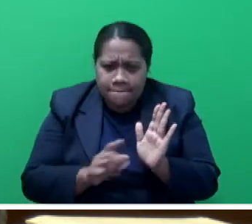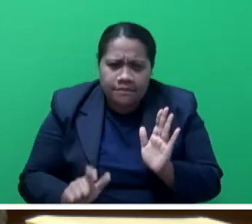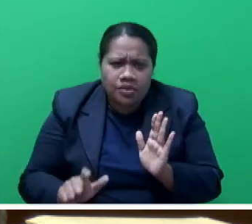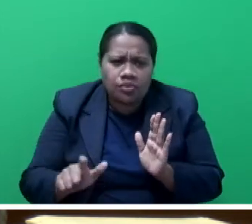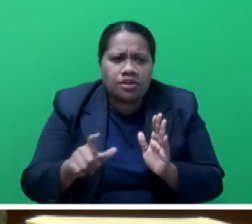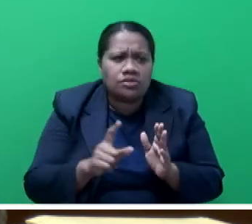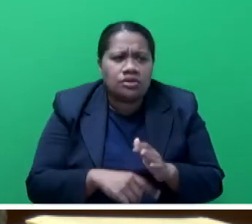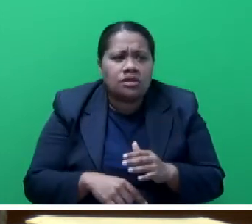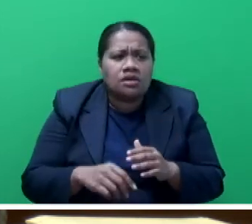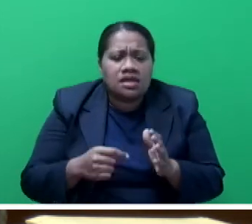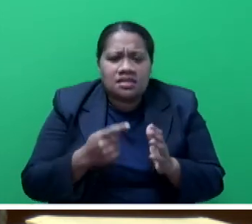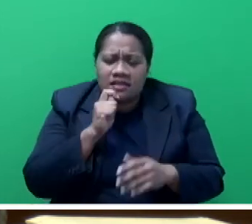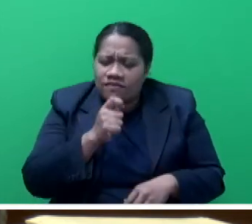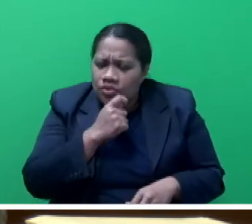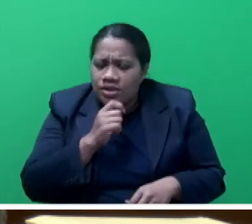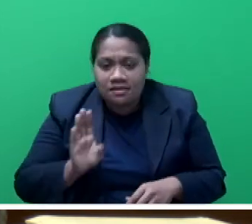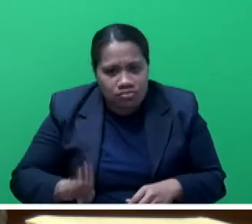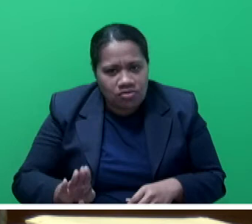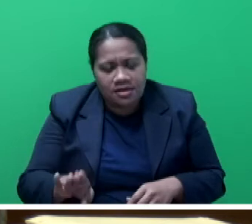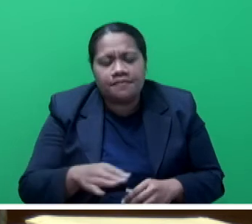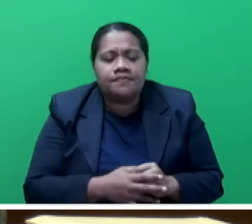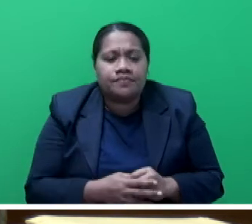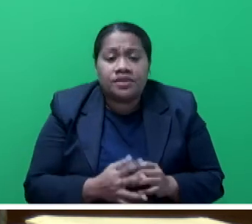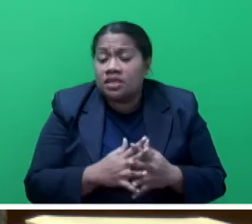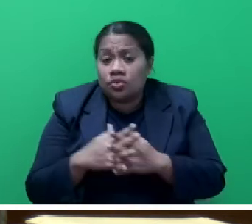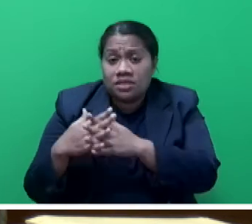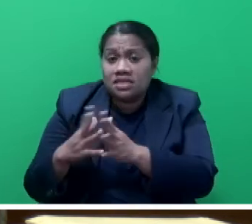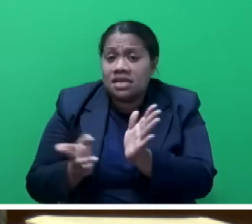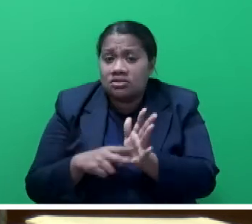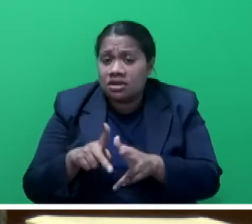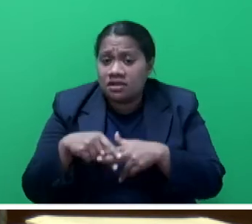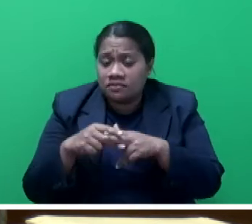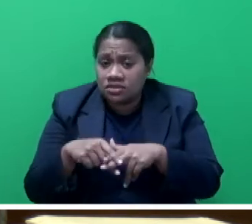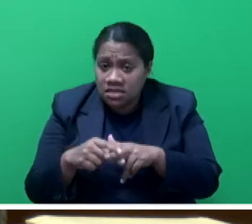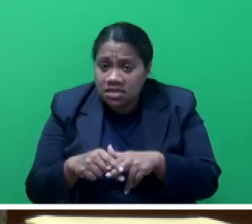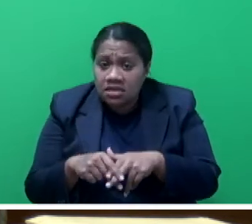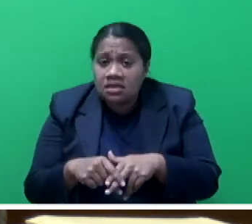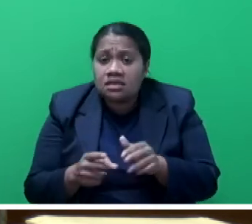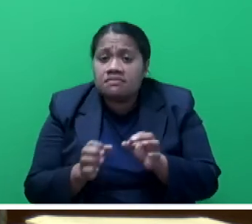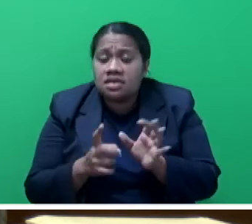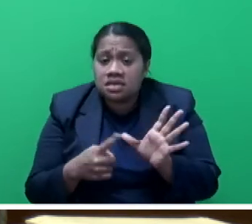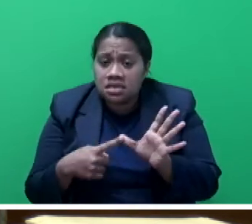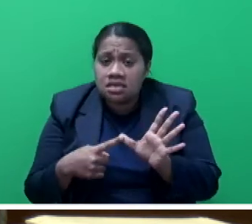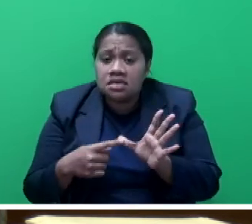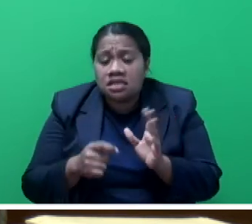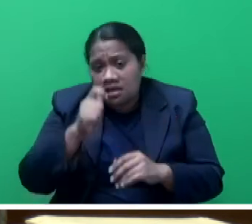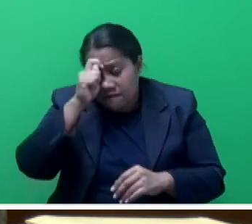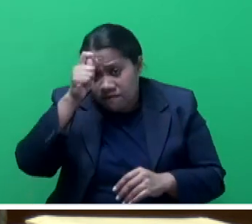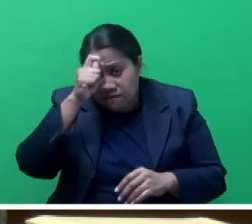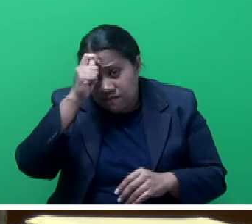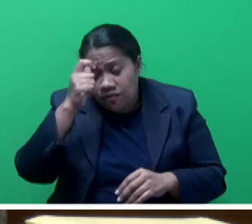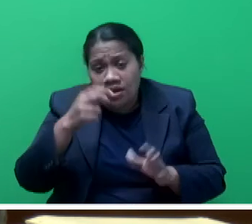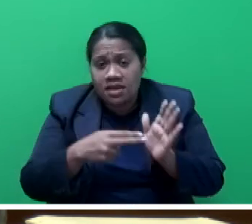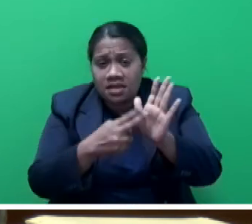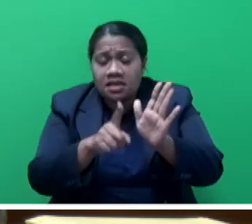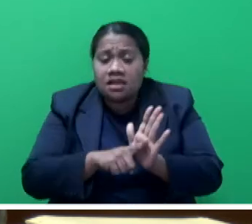76, Tabini 24, Bua 50. The Western Division, Nandronga and Navosa 80, Ba 75, Tabua 50, Nendi 40,